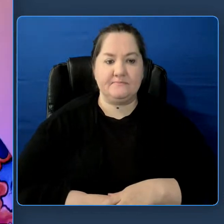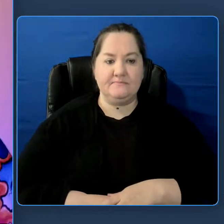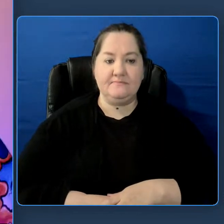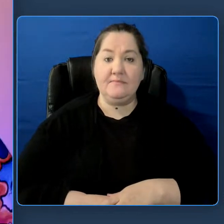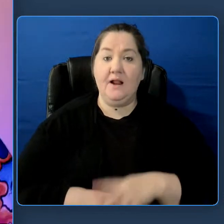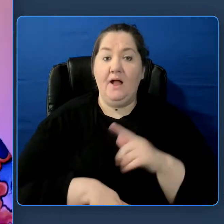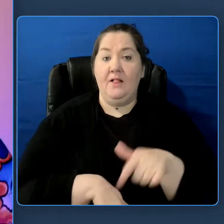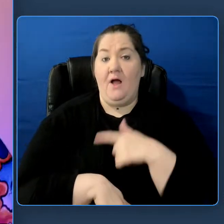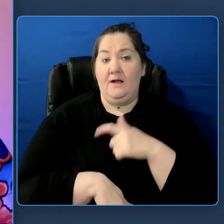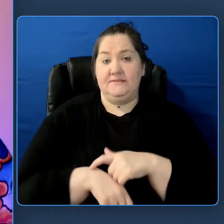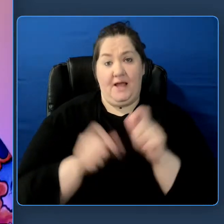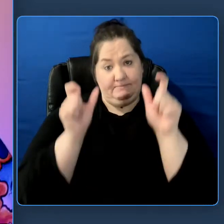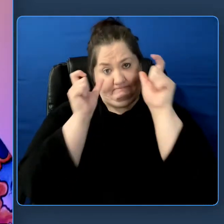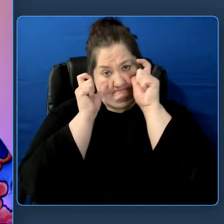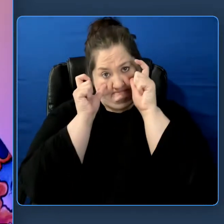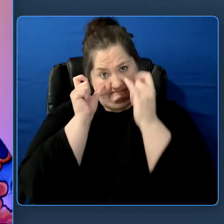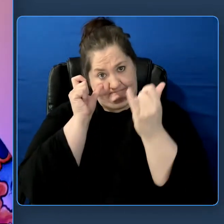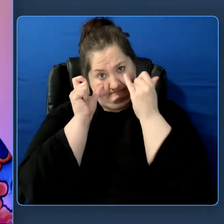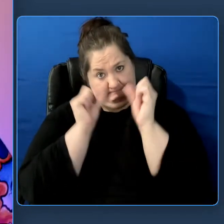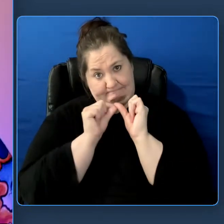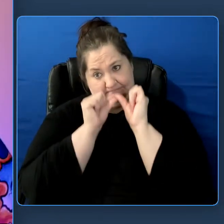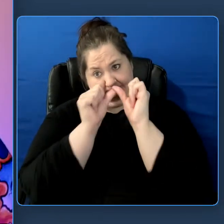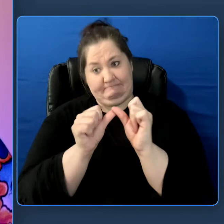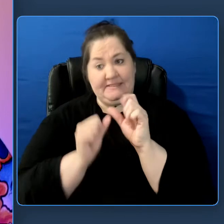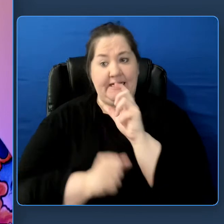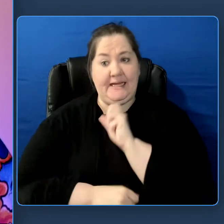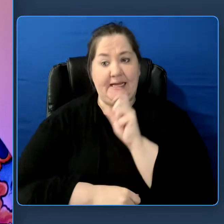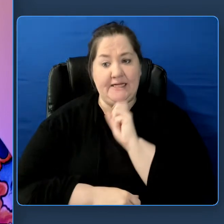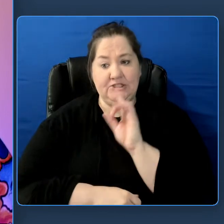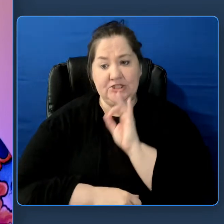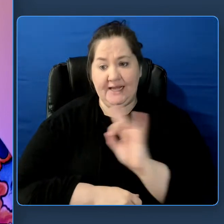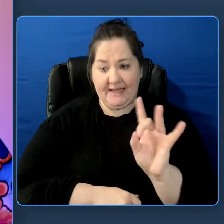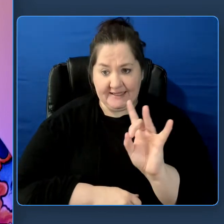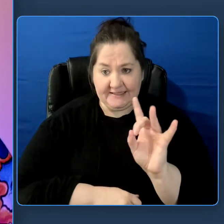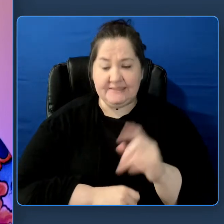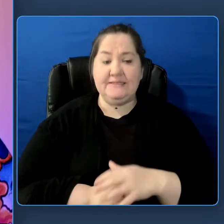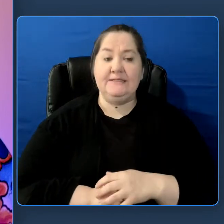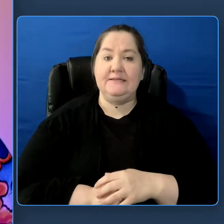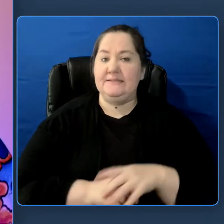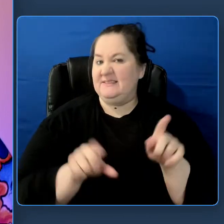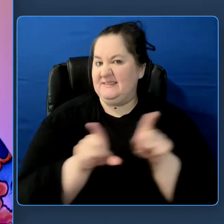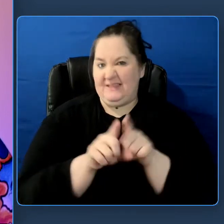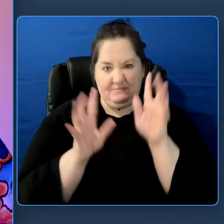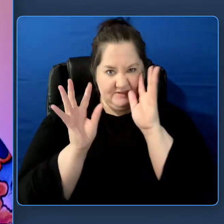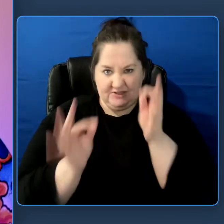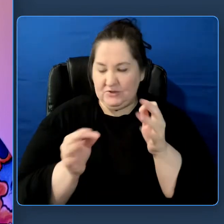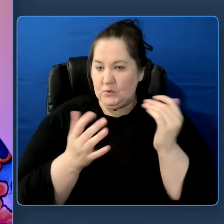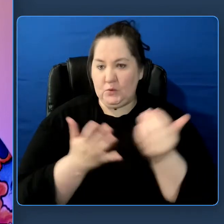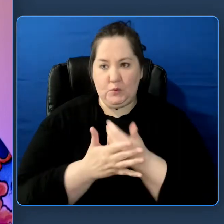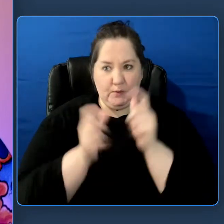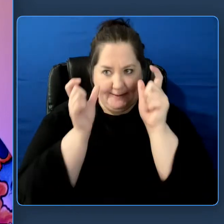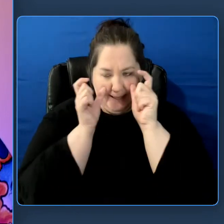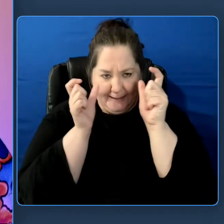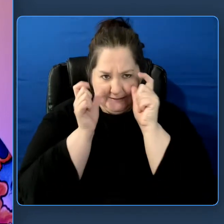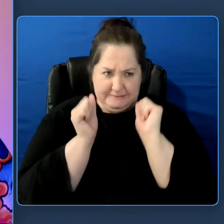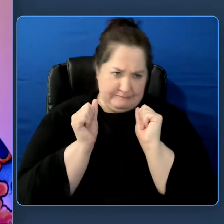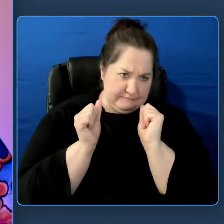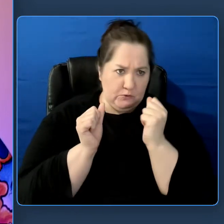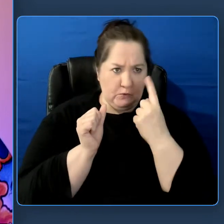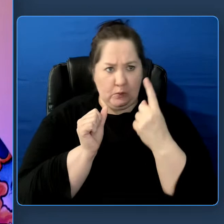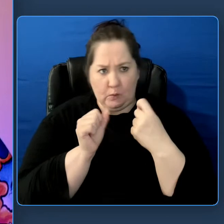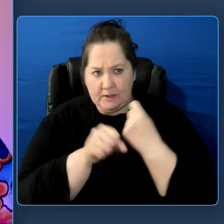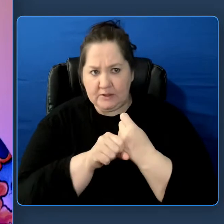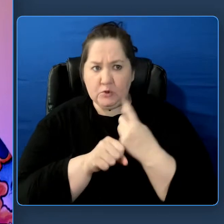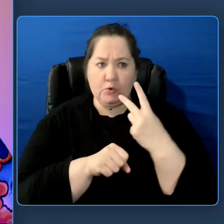As a longtime glasses wearer myself, since the age of 8, I typically need to make the same decisions for new glasses about every year or two.